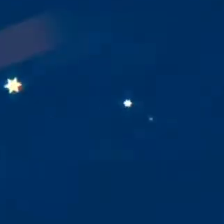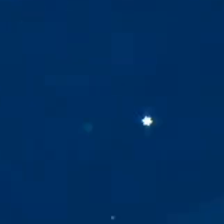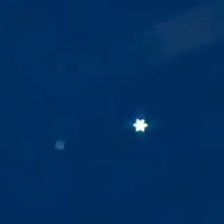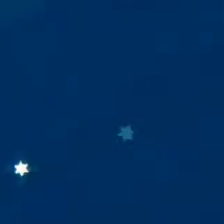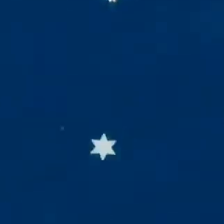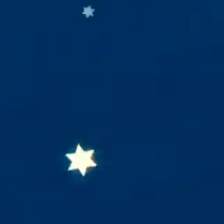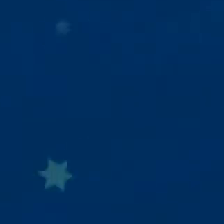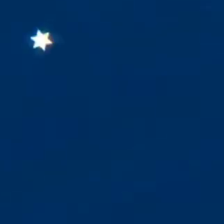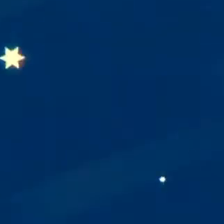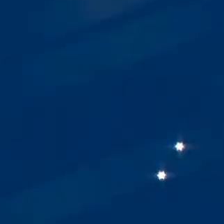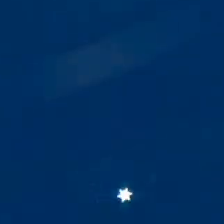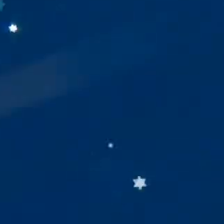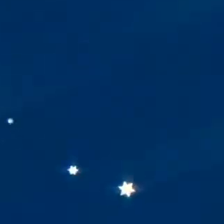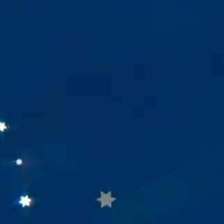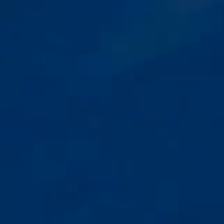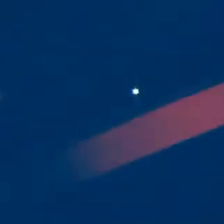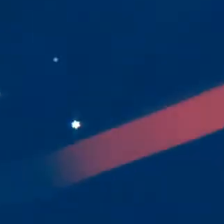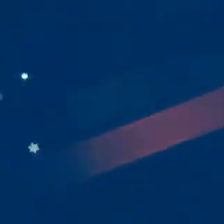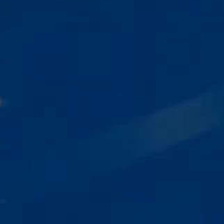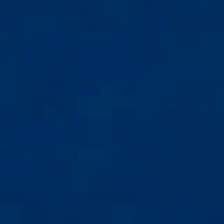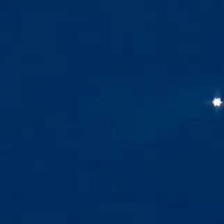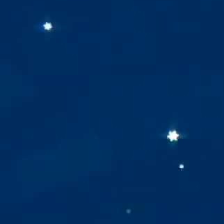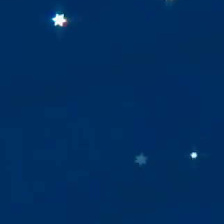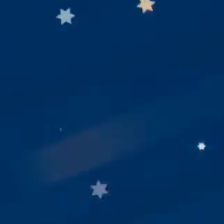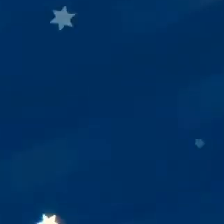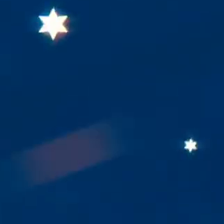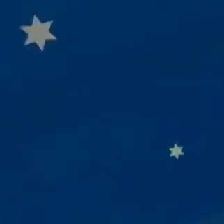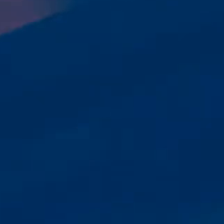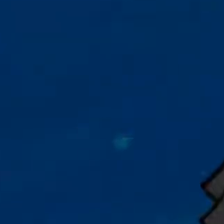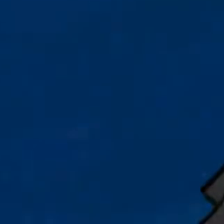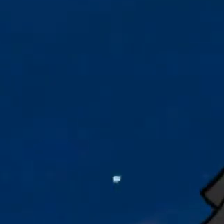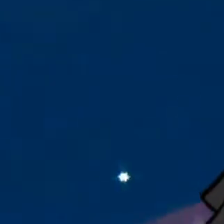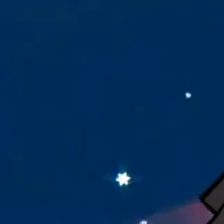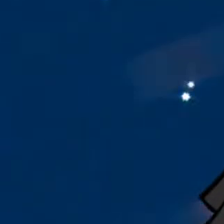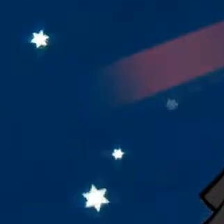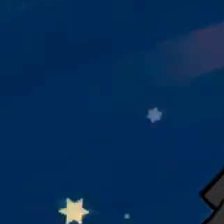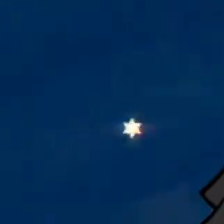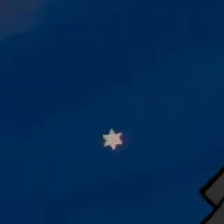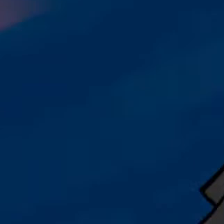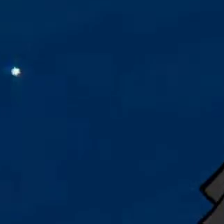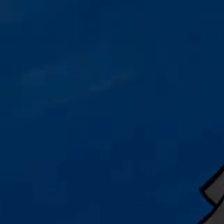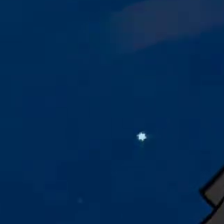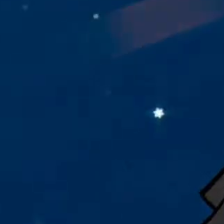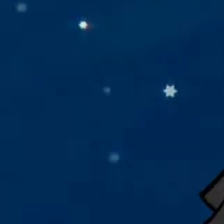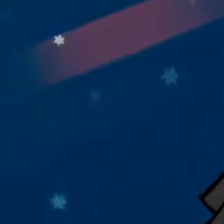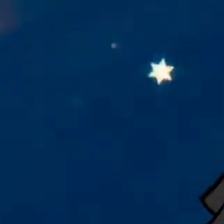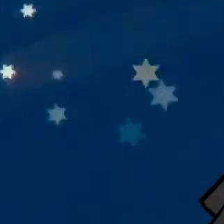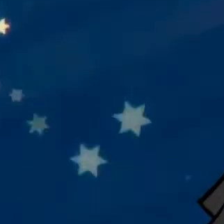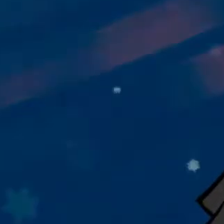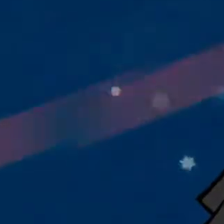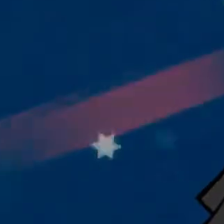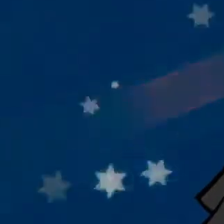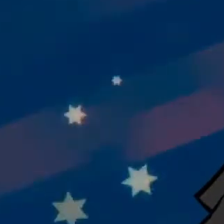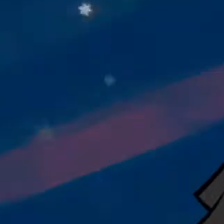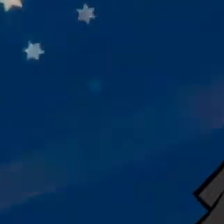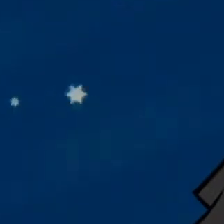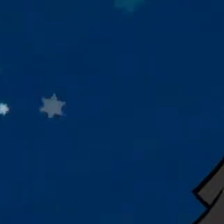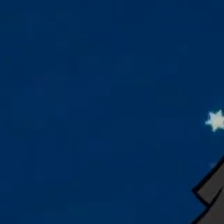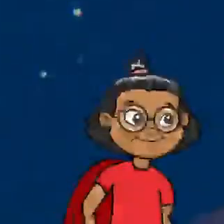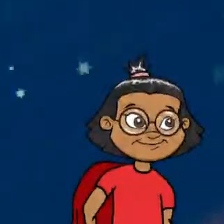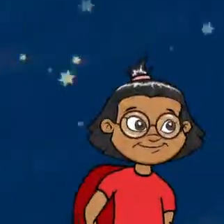Okay, well, first of all, you have to know your enemy in order to defeat him, right? You'll have to know his strengths and weaknesses.